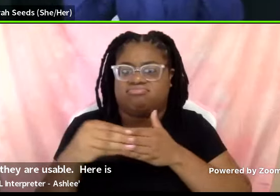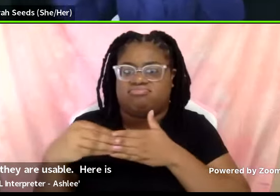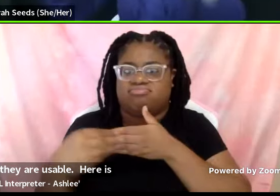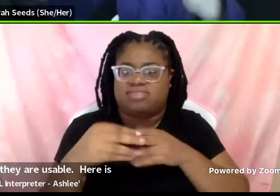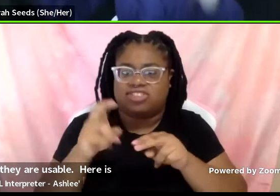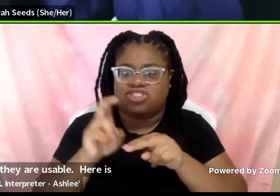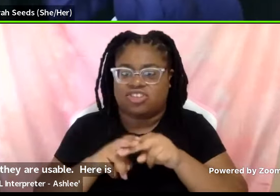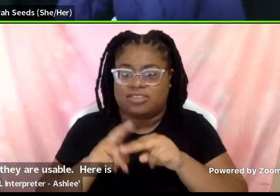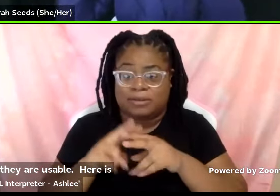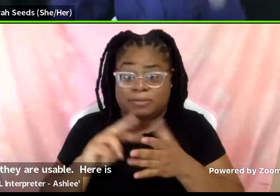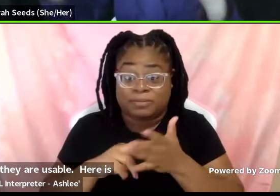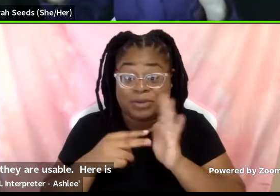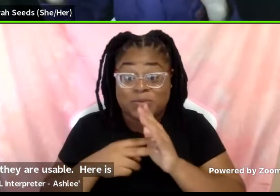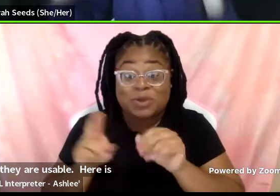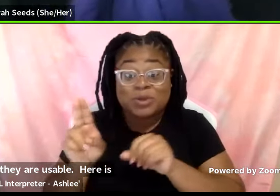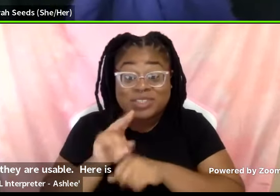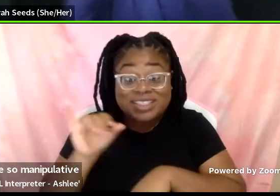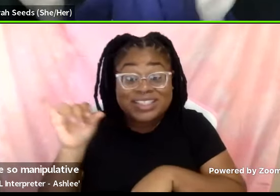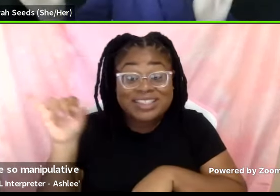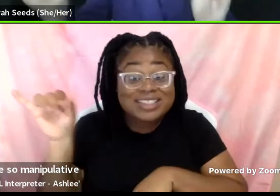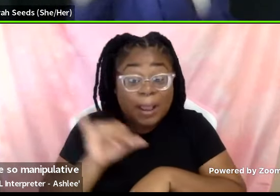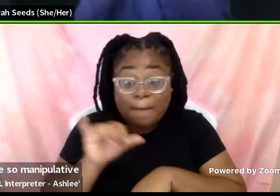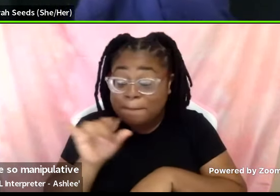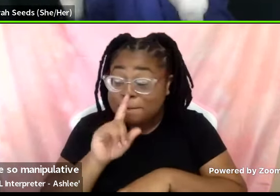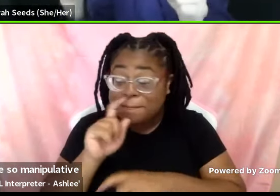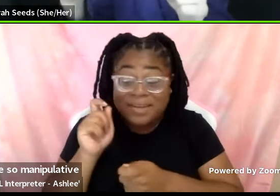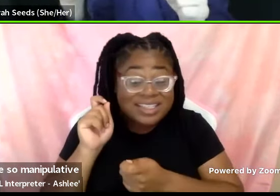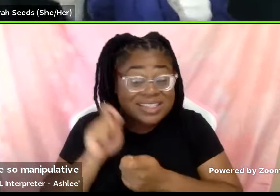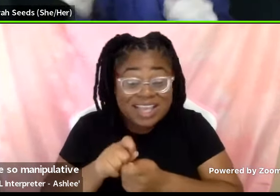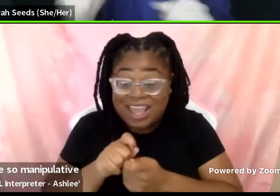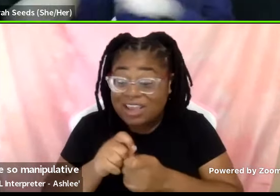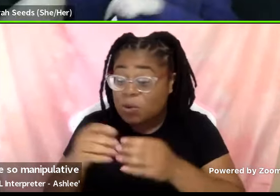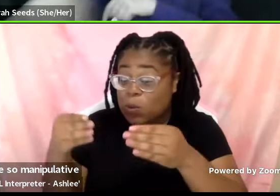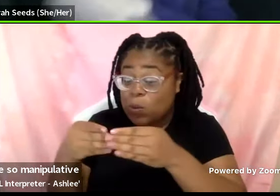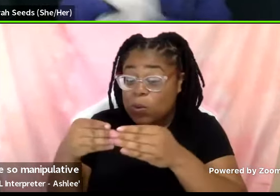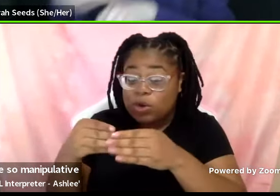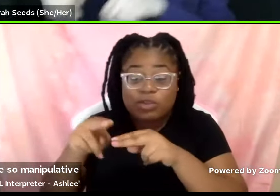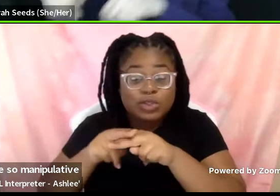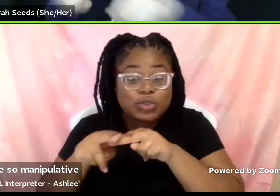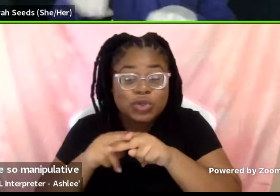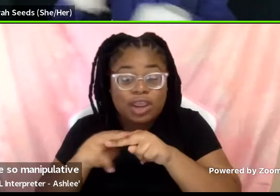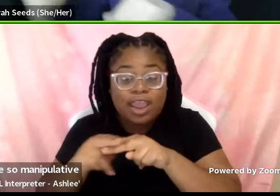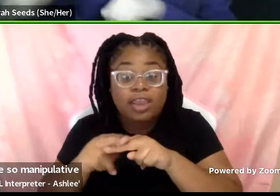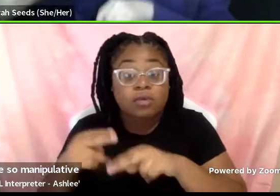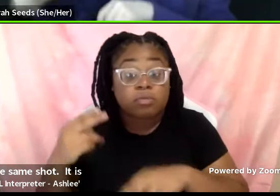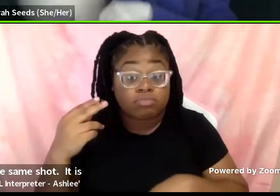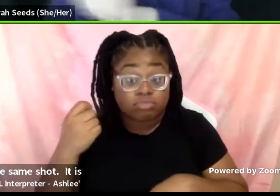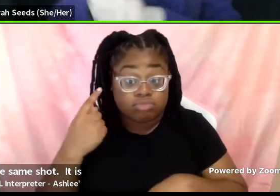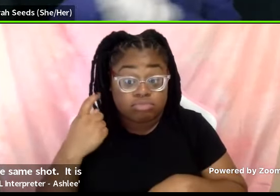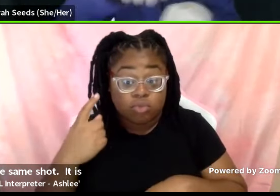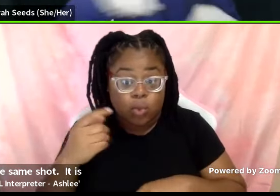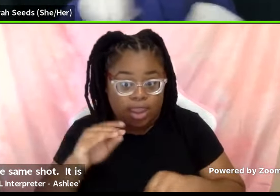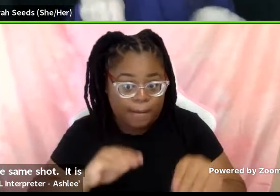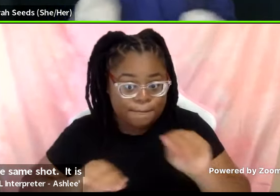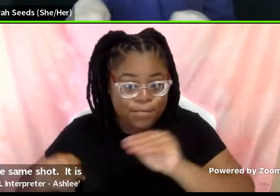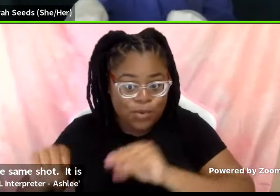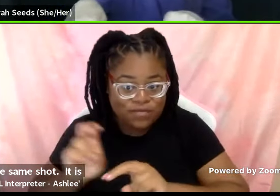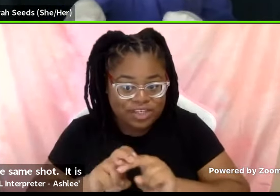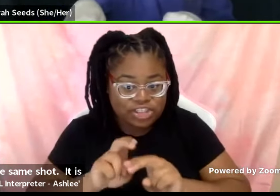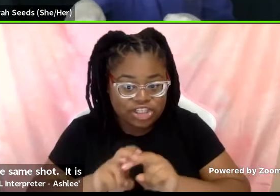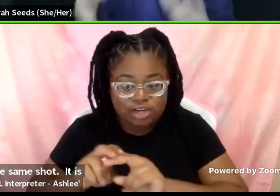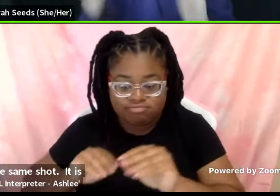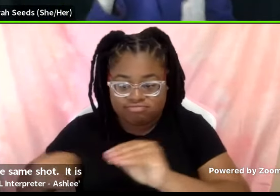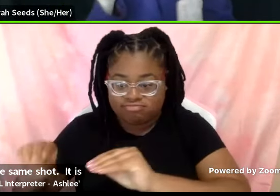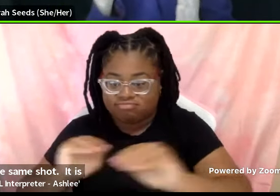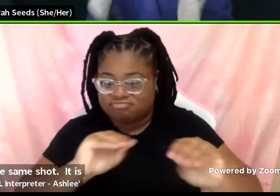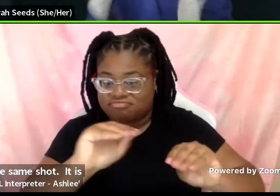the same shot. It's the same exact corner of the train, but because we could move the chairs in different ways and different